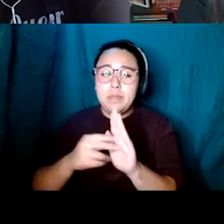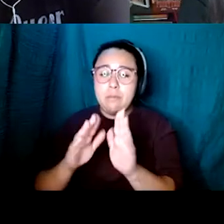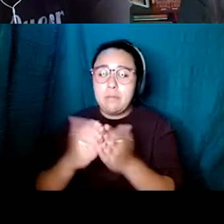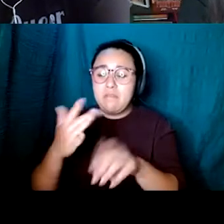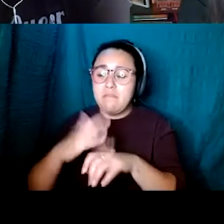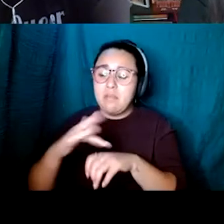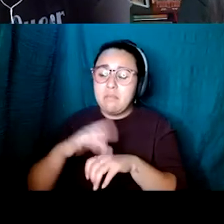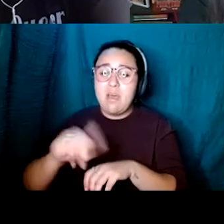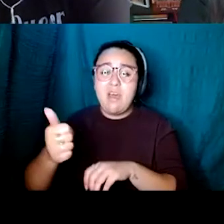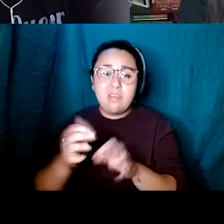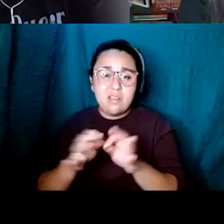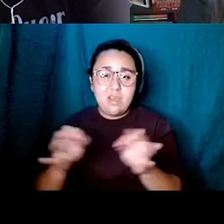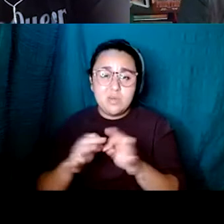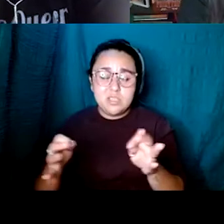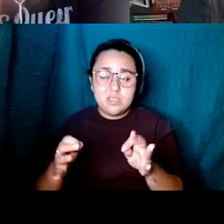in other languages.